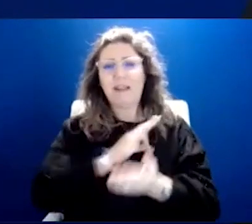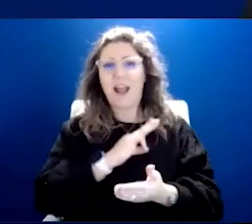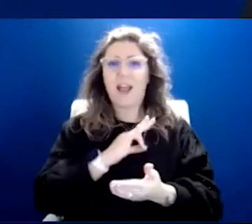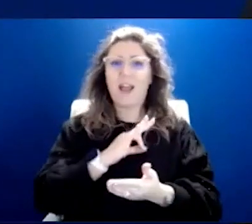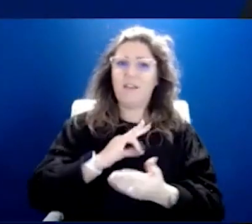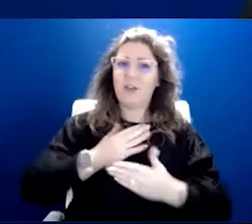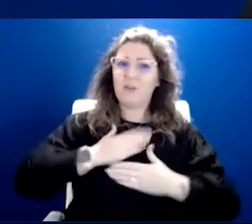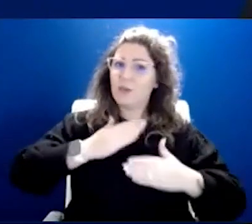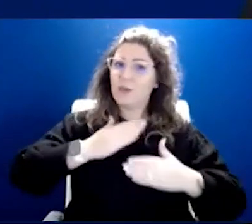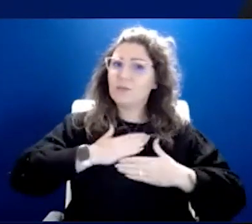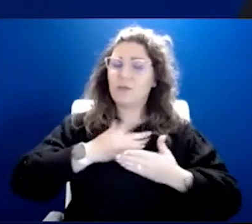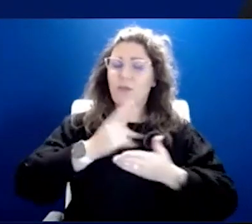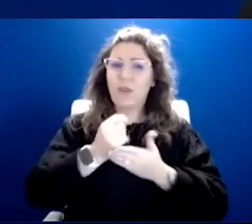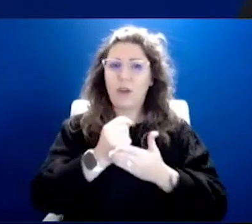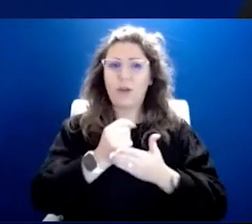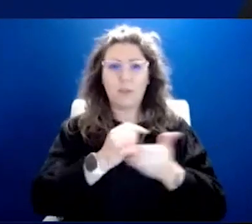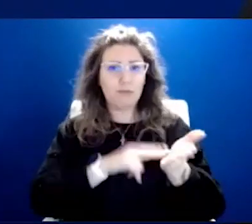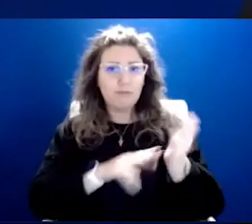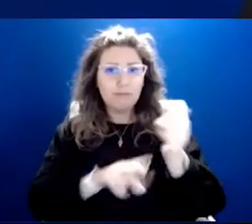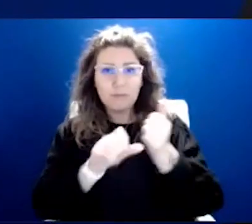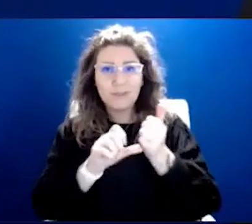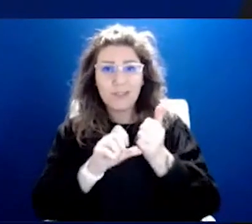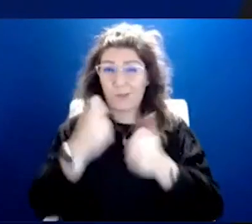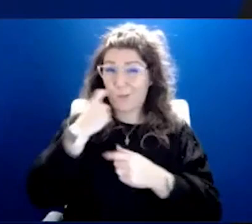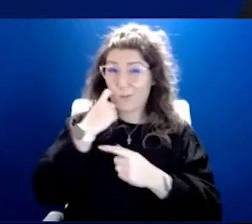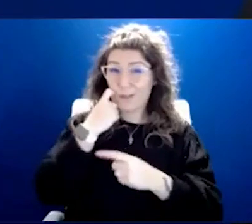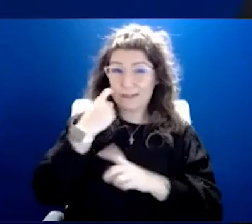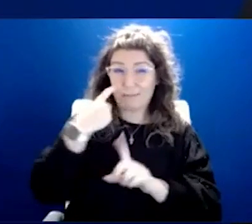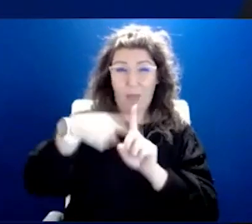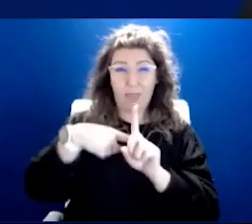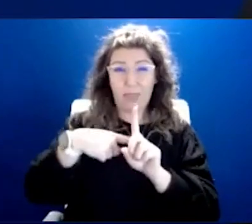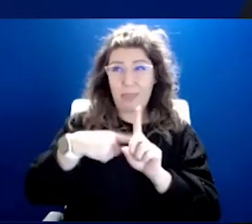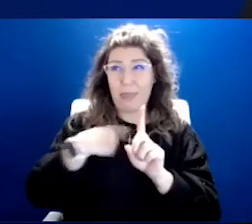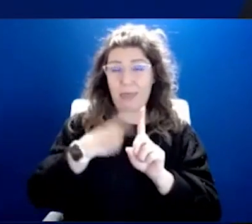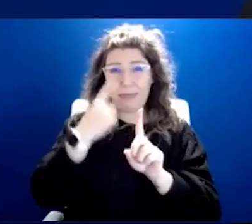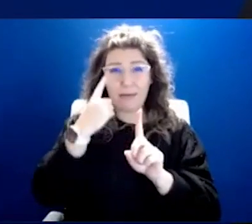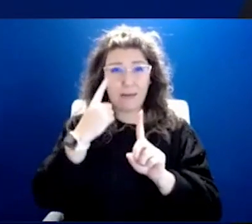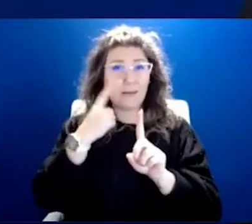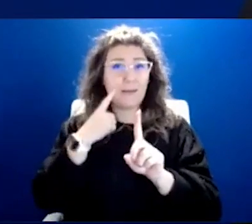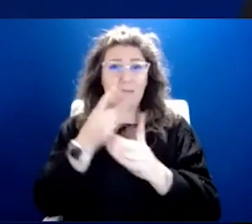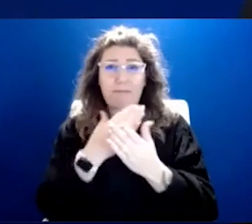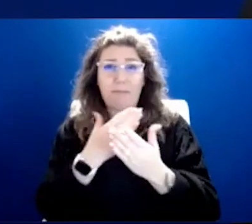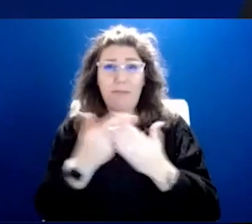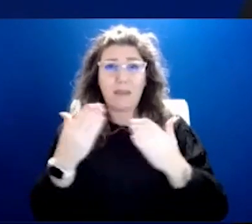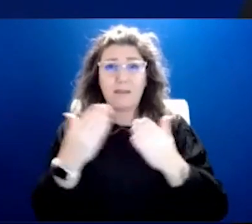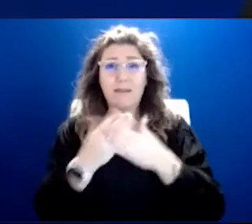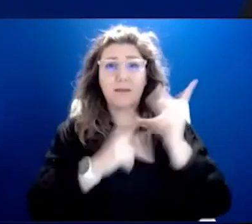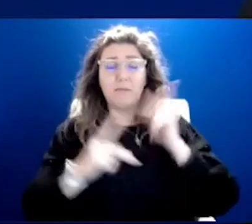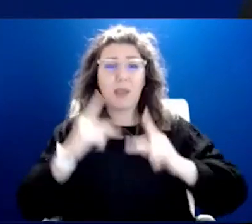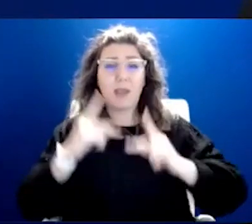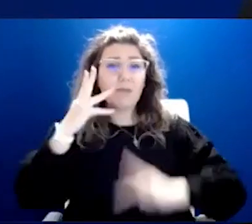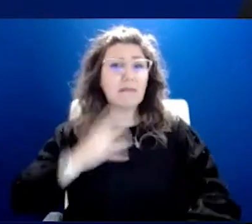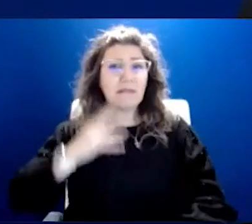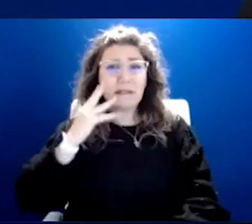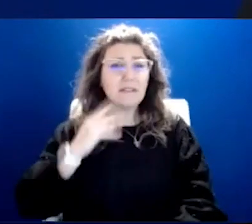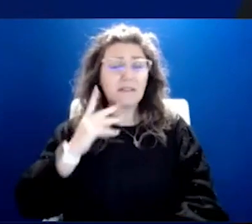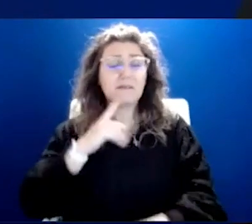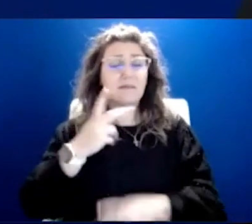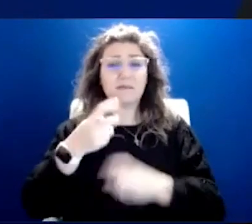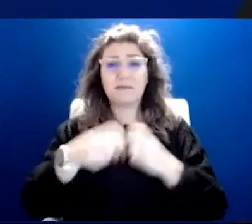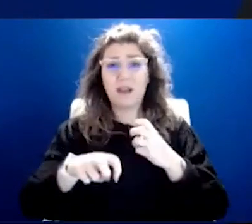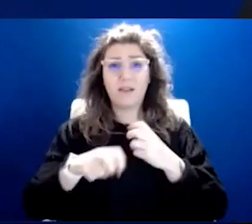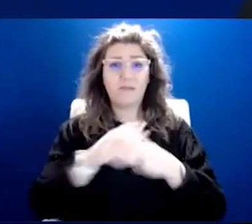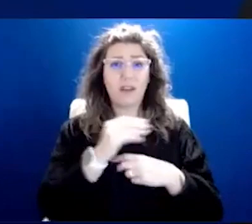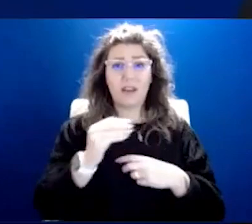aides. You know, in the last month, I think the things people have gone through have been really incredibly tough. And we're almost